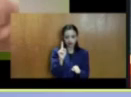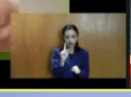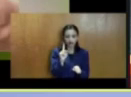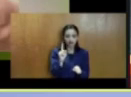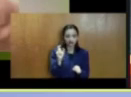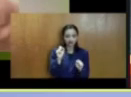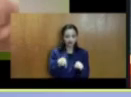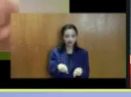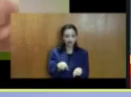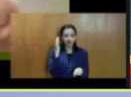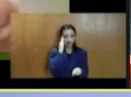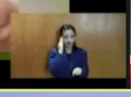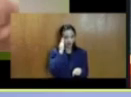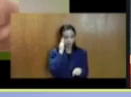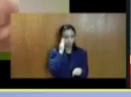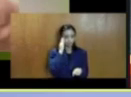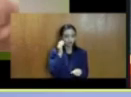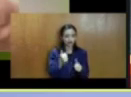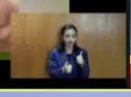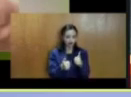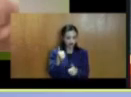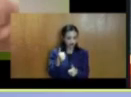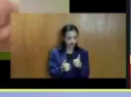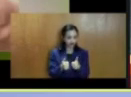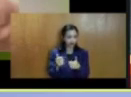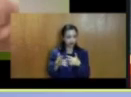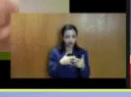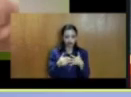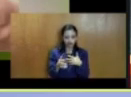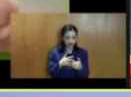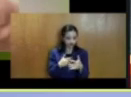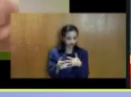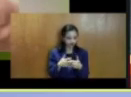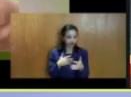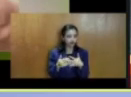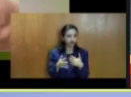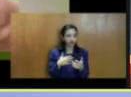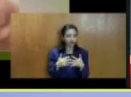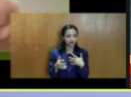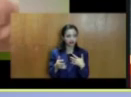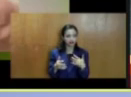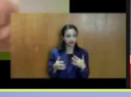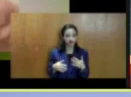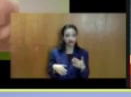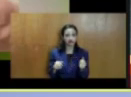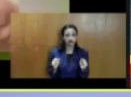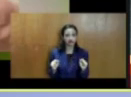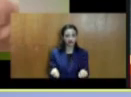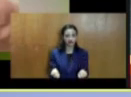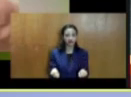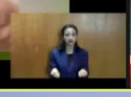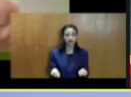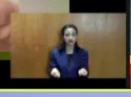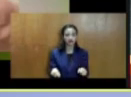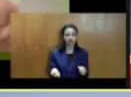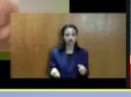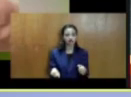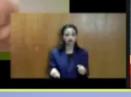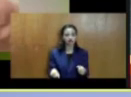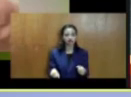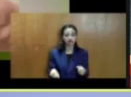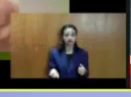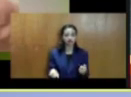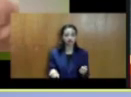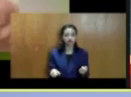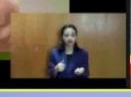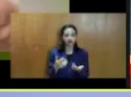know who the workers were and whether they were paid, you know, good salaries. And that can